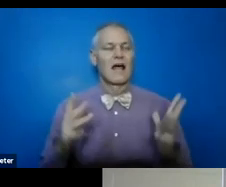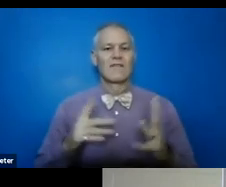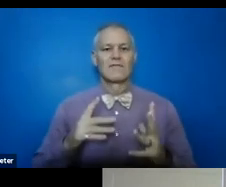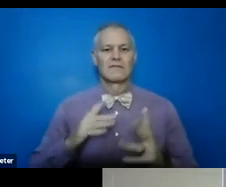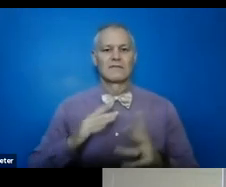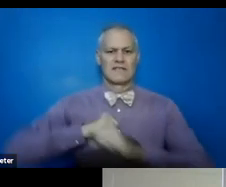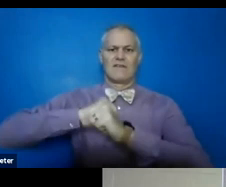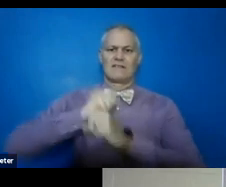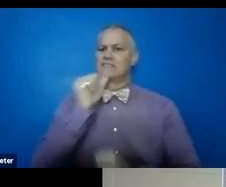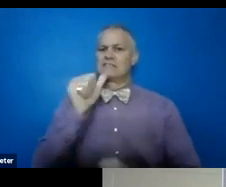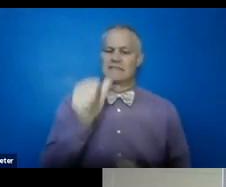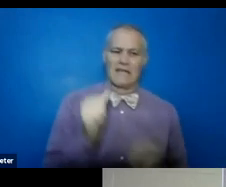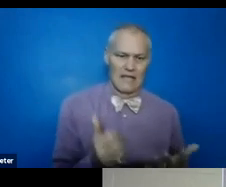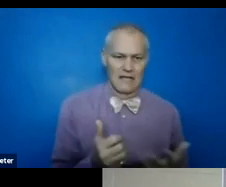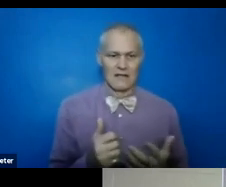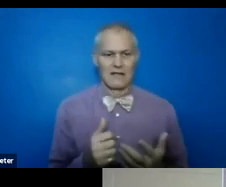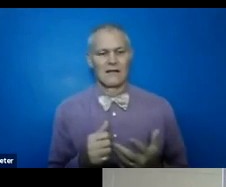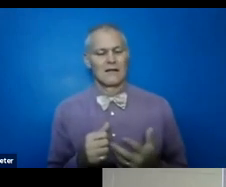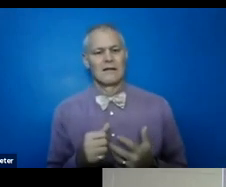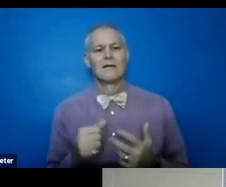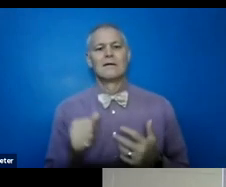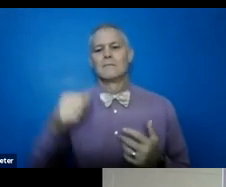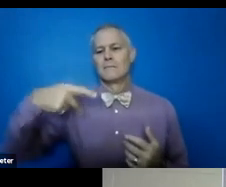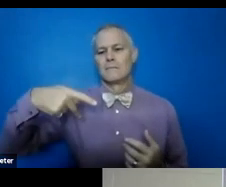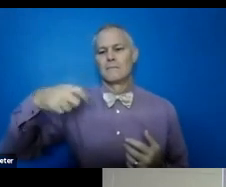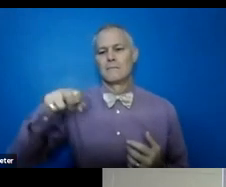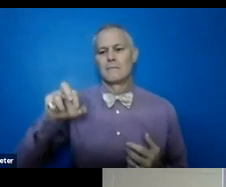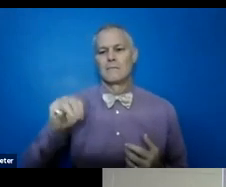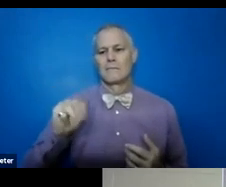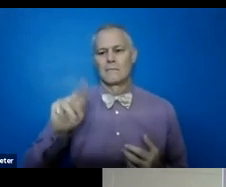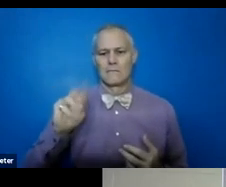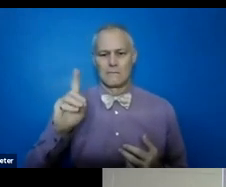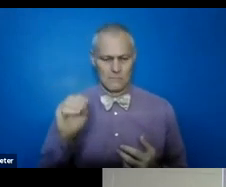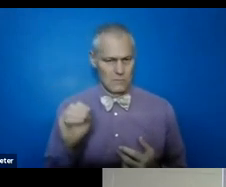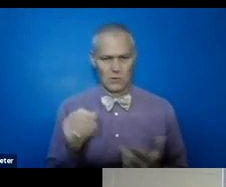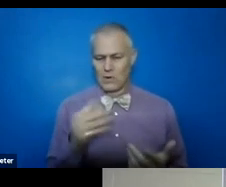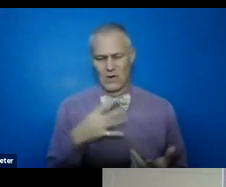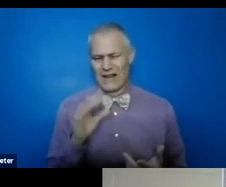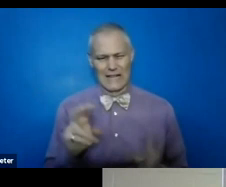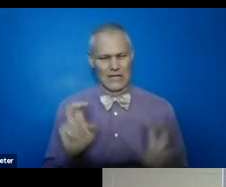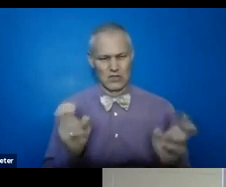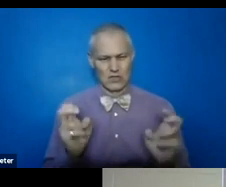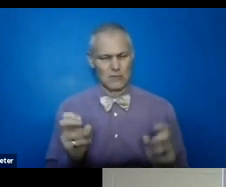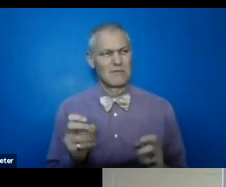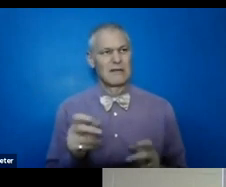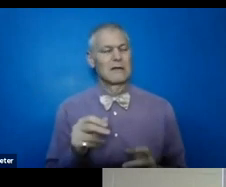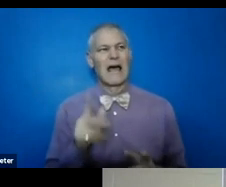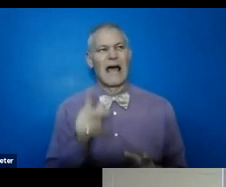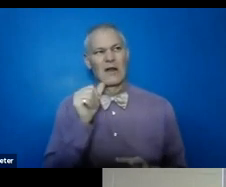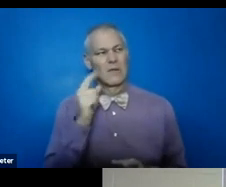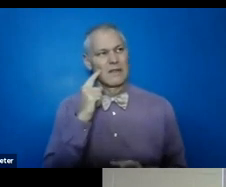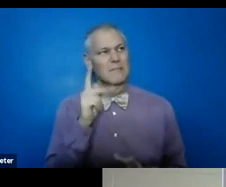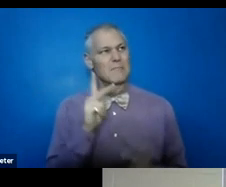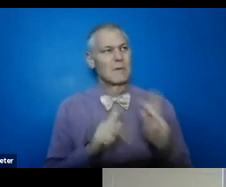as understanding. And really at Promundo, we don't love using that term because I don't think folks have really had an opportunity to